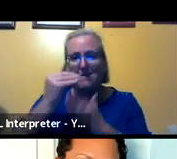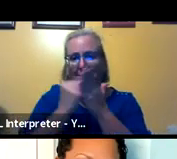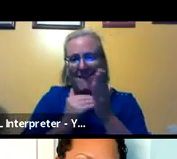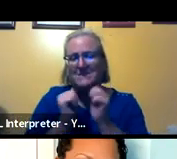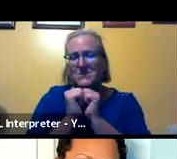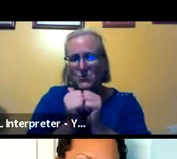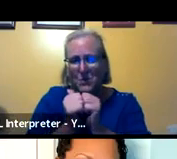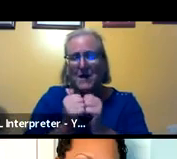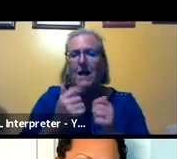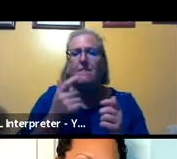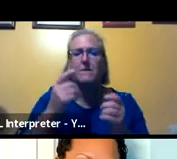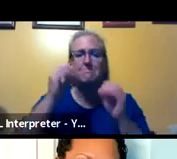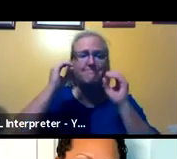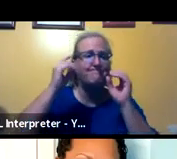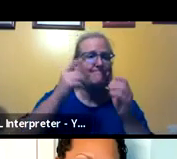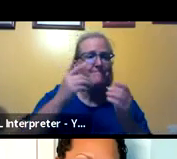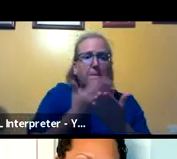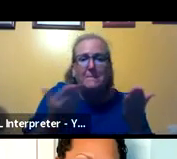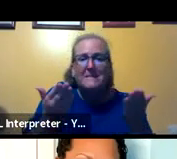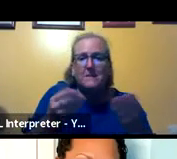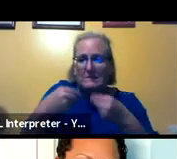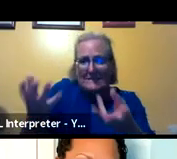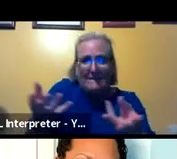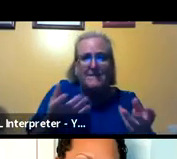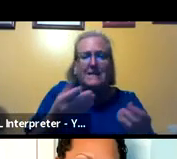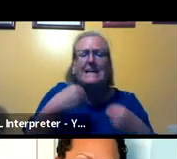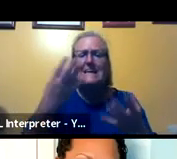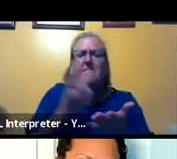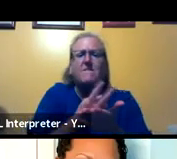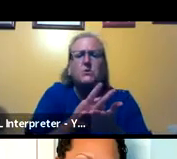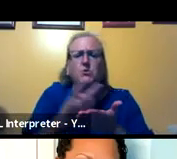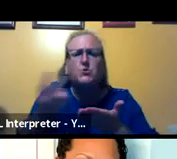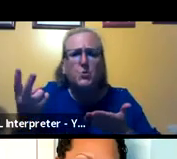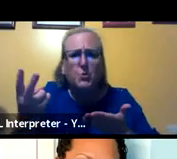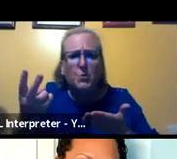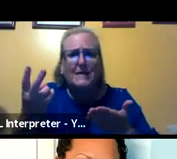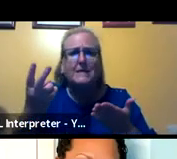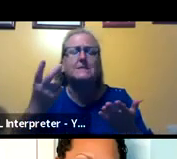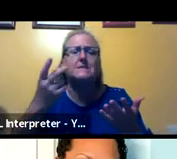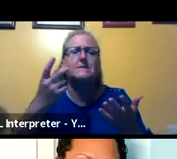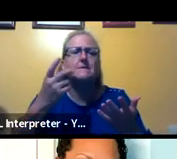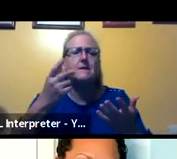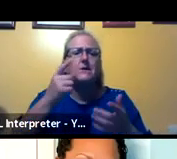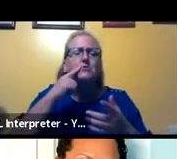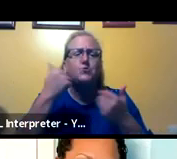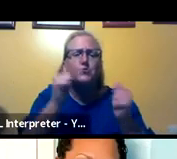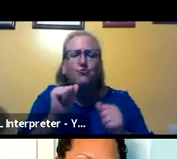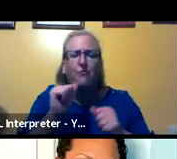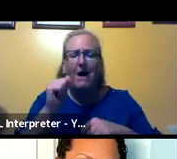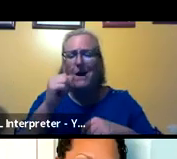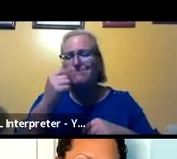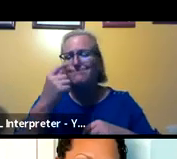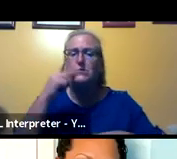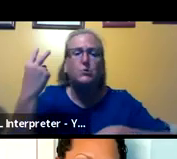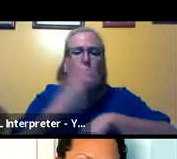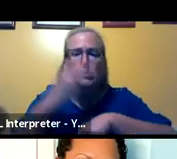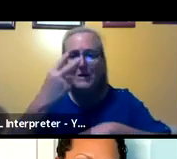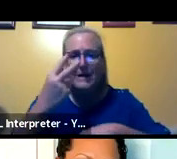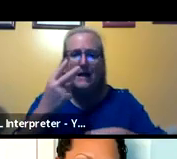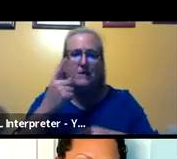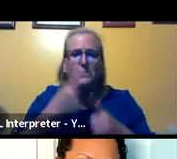in teachers' hands and give them about 2 weeks to try 2 days worth of lessons, which will be provided by the